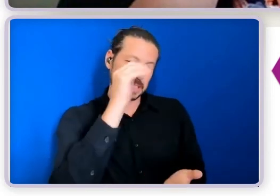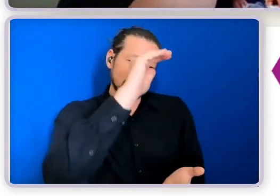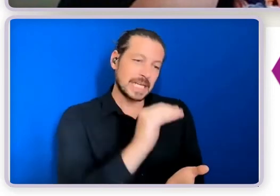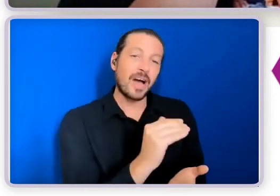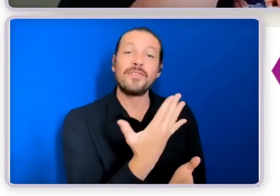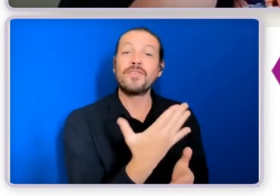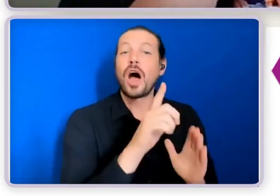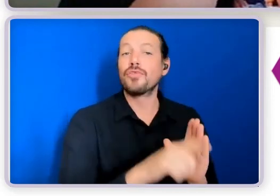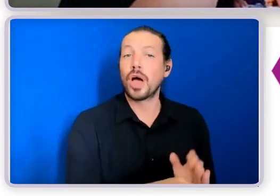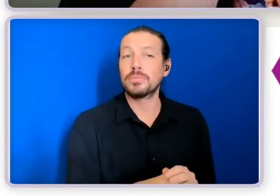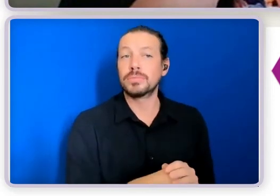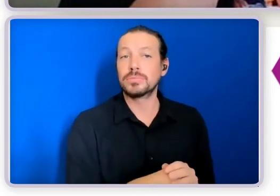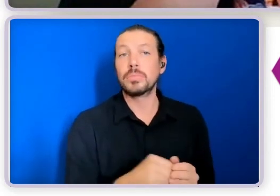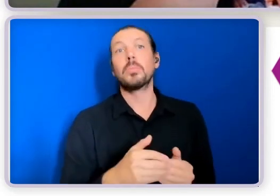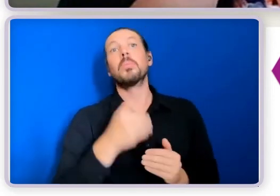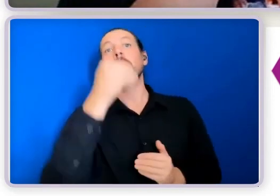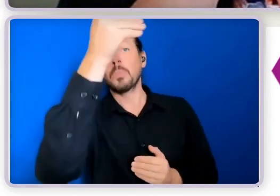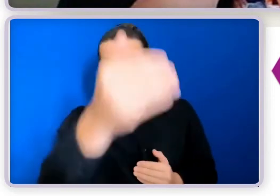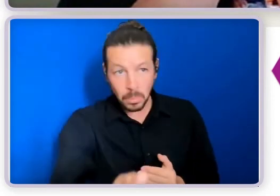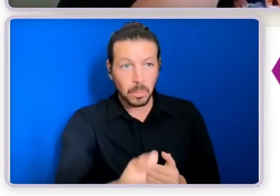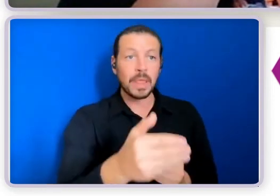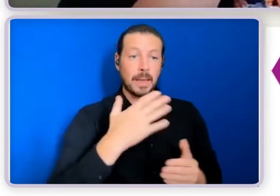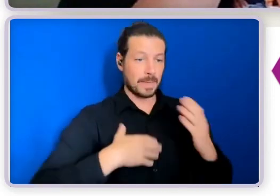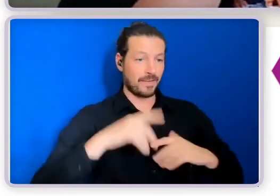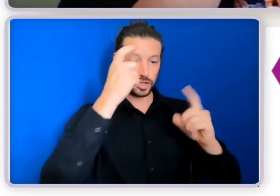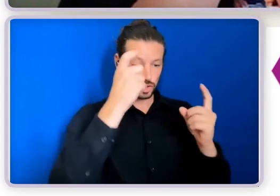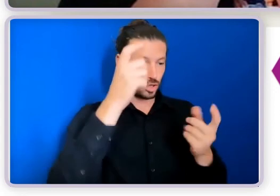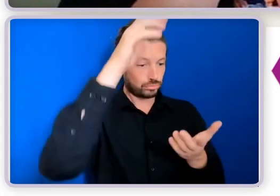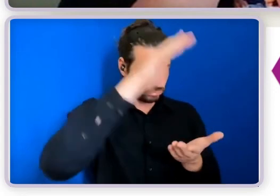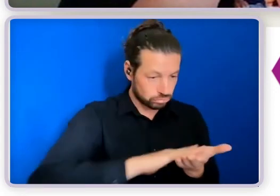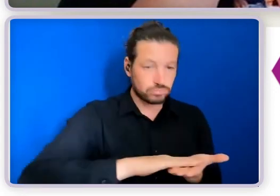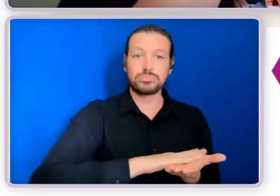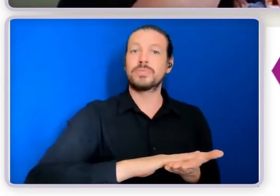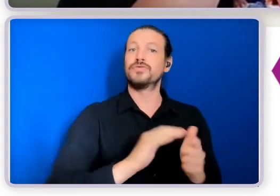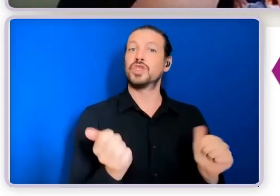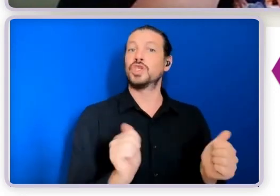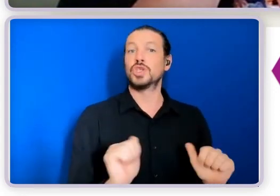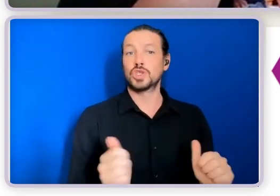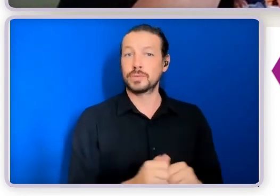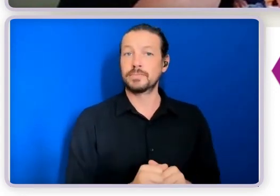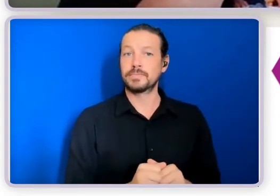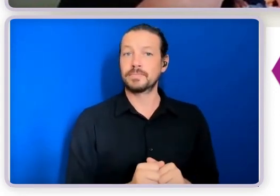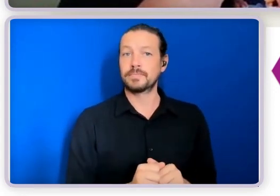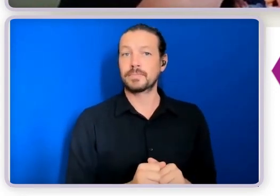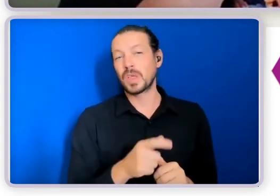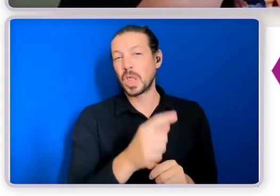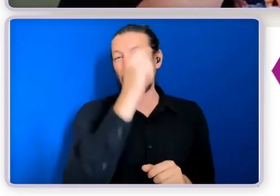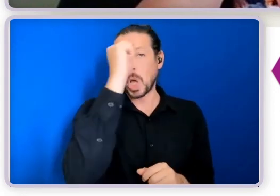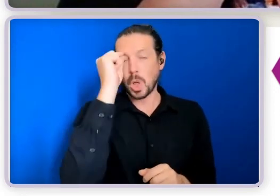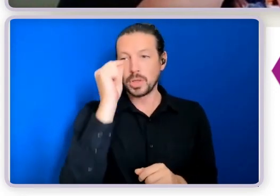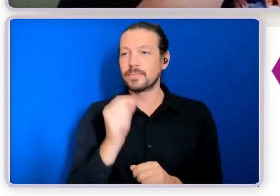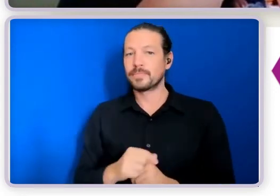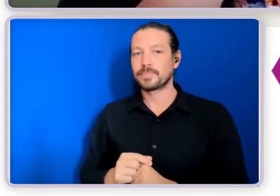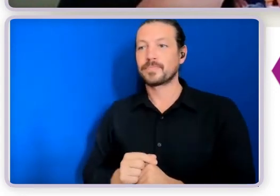be absolutely gone. Now, the research does not say that can be promised for